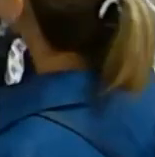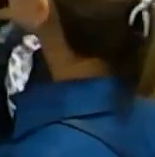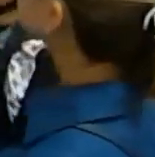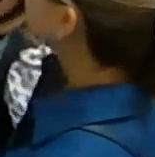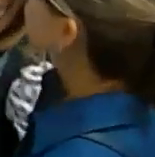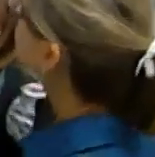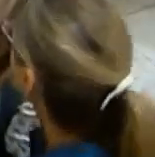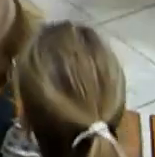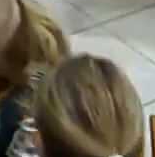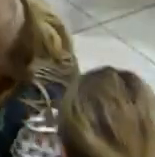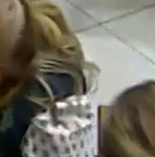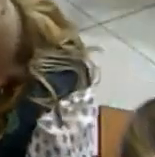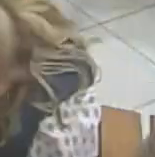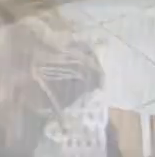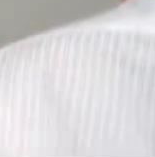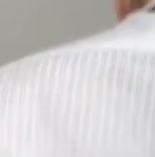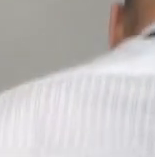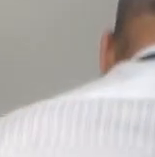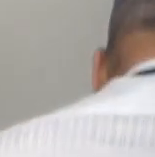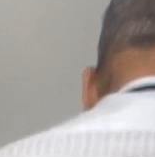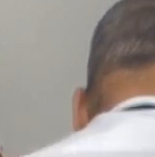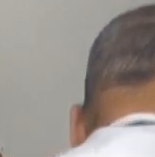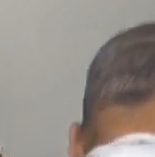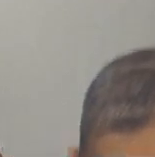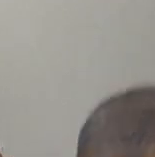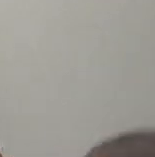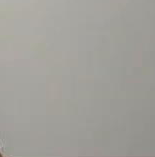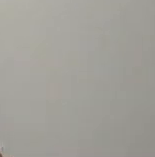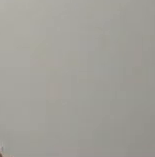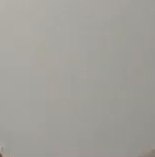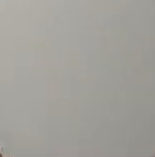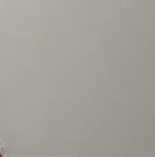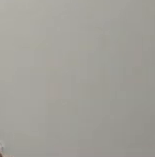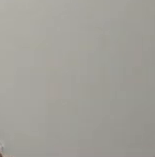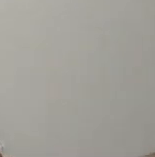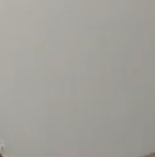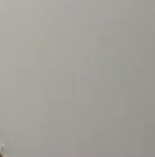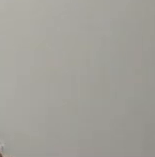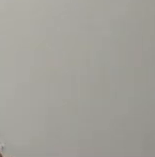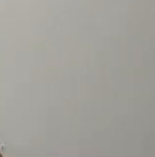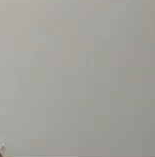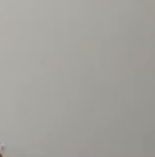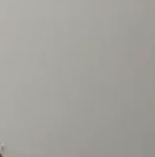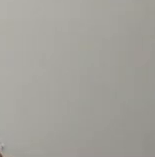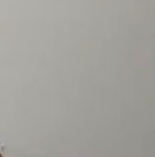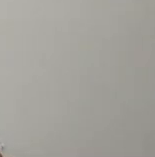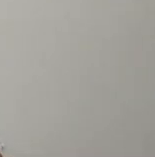The brethren may be seated. And to all, the peace of the Lord.